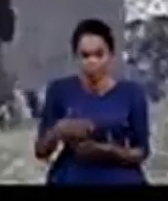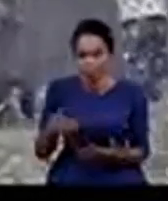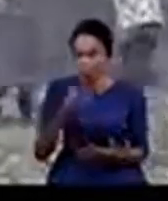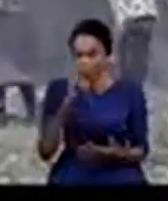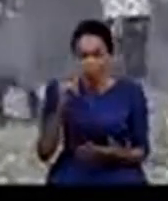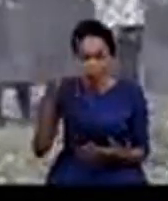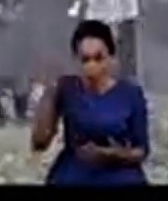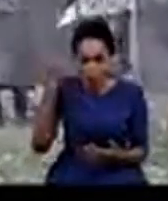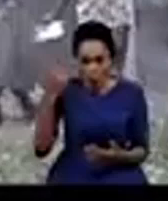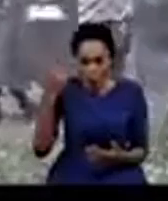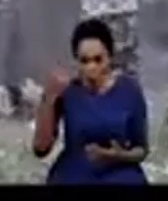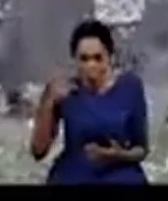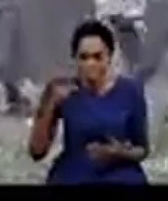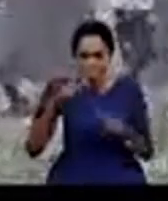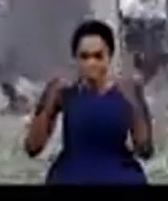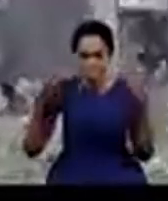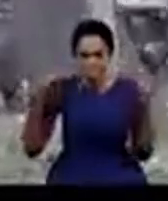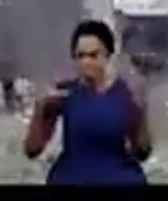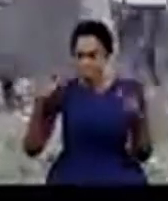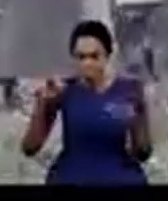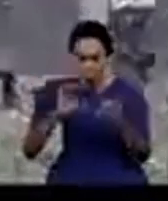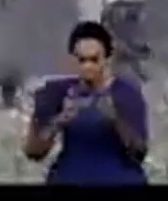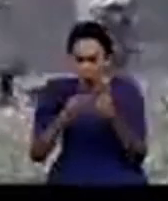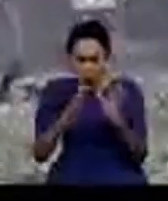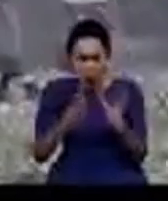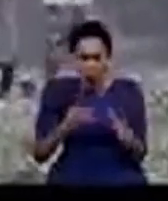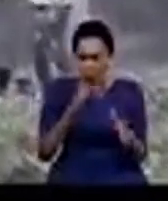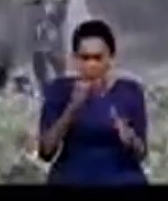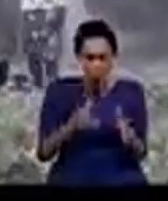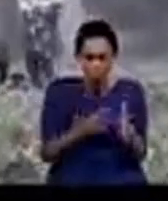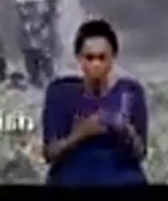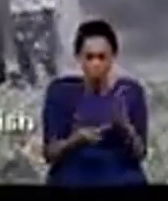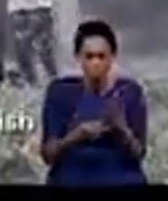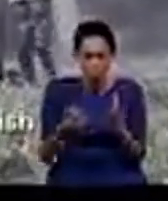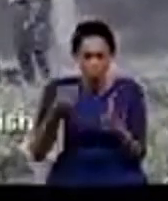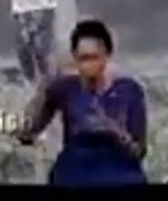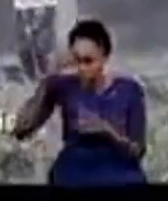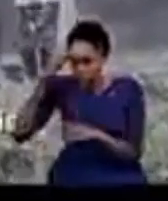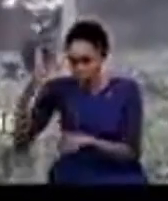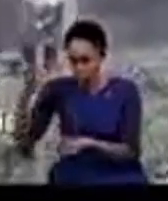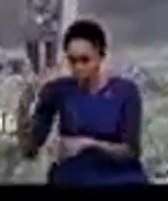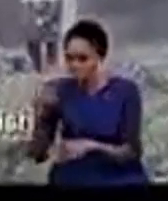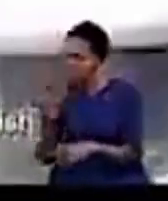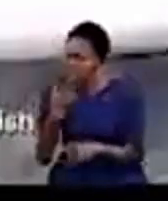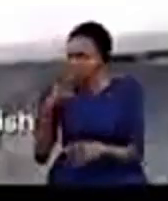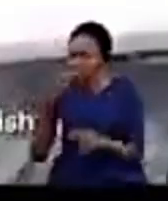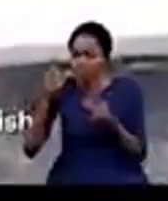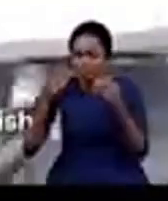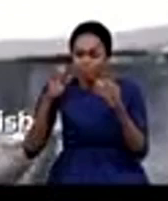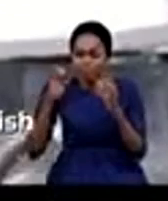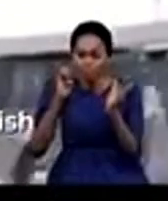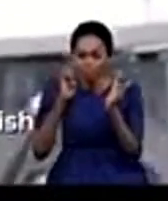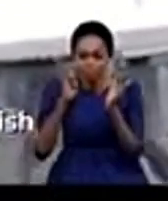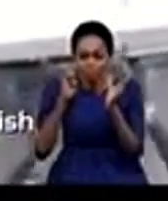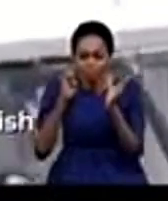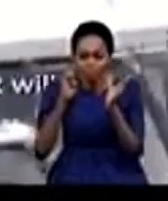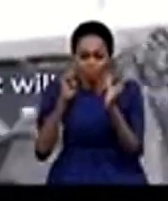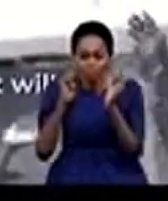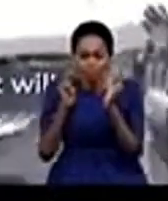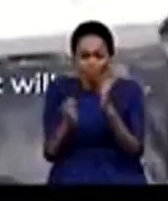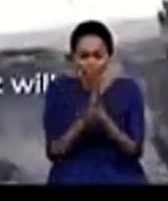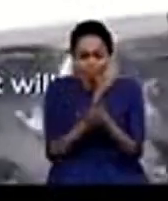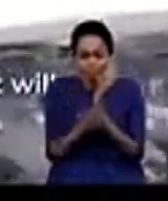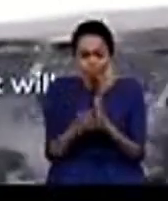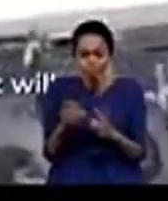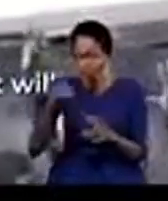There was no interpreter. It was not a crusade. I was speaking English, and the boy did not understand the English, but